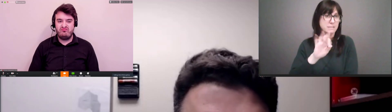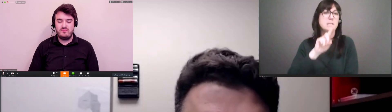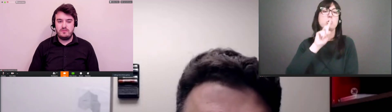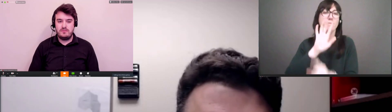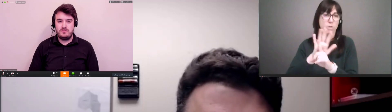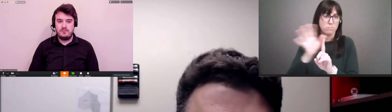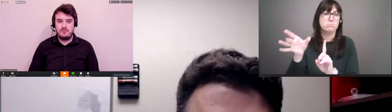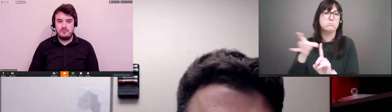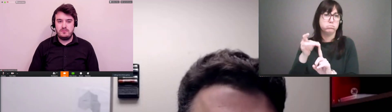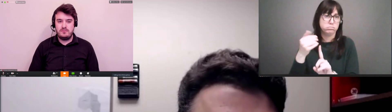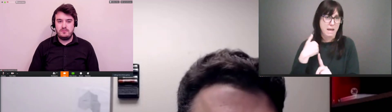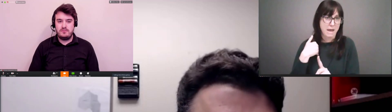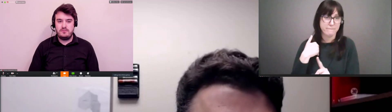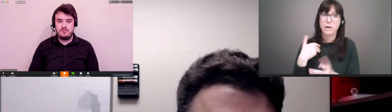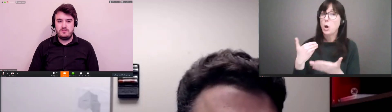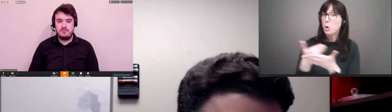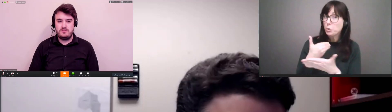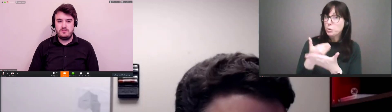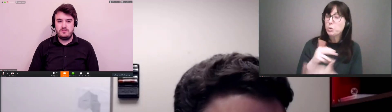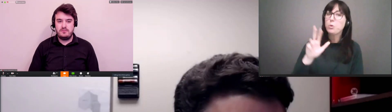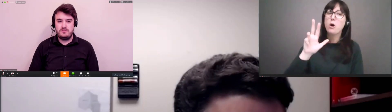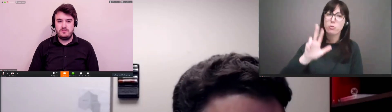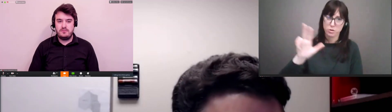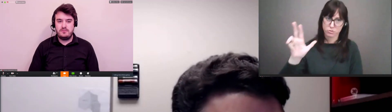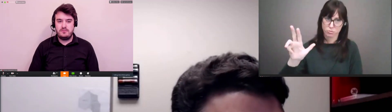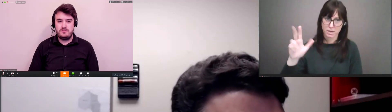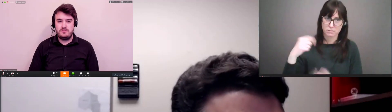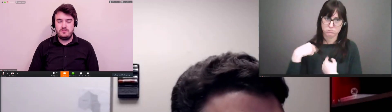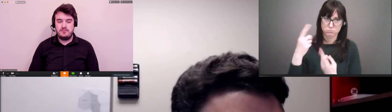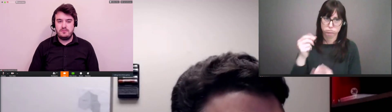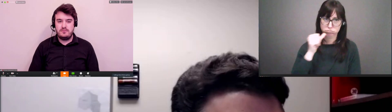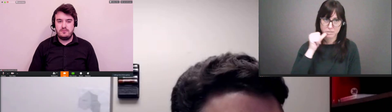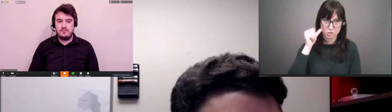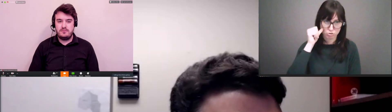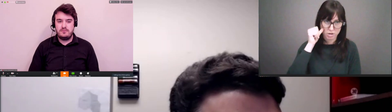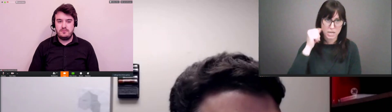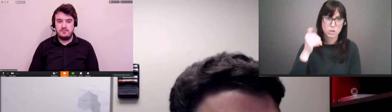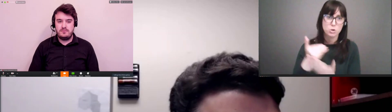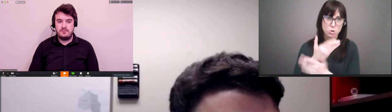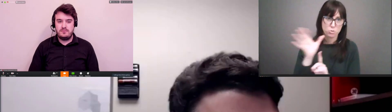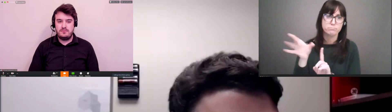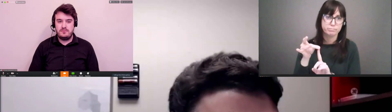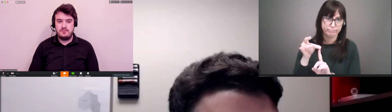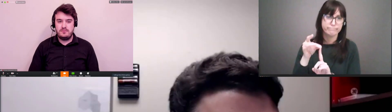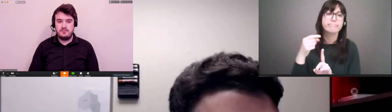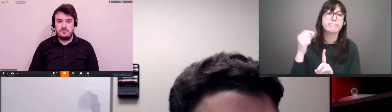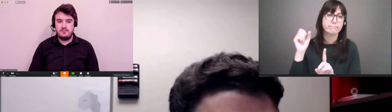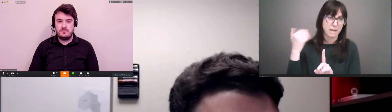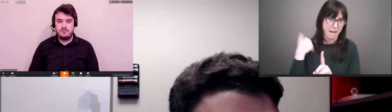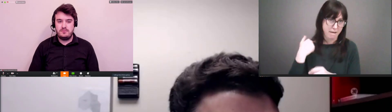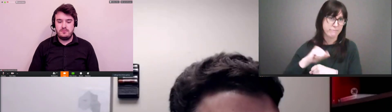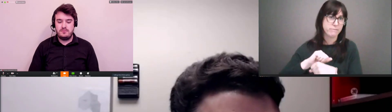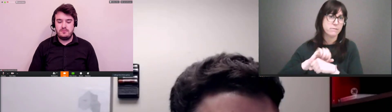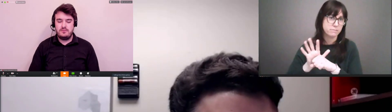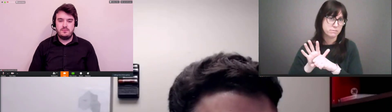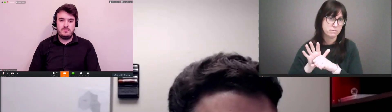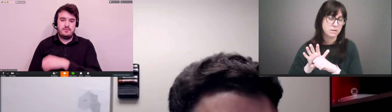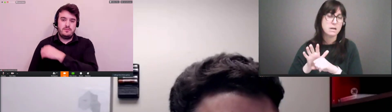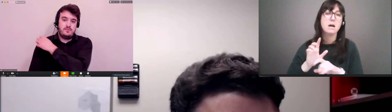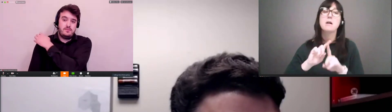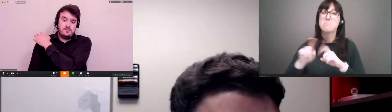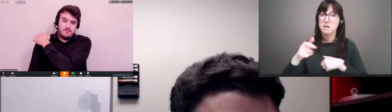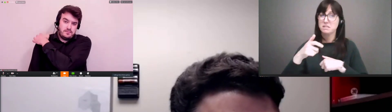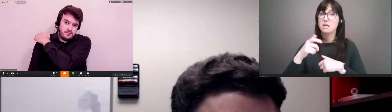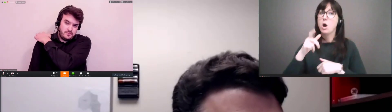That's 33 new confirmed cases since yesterday. And I would say that over time, the proportion that are